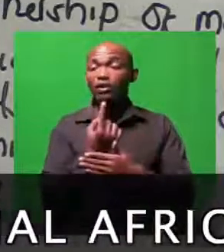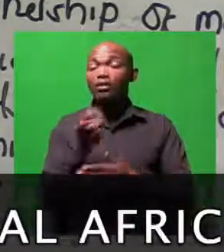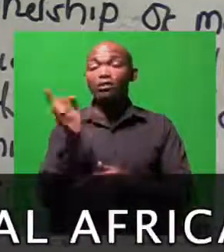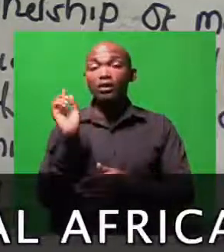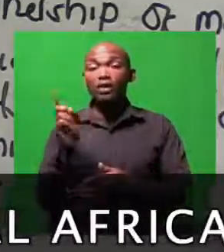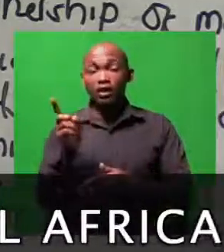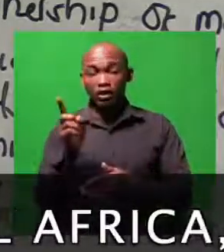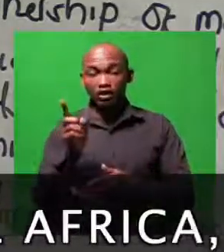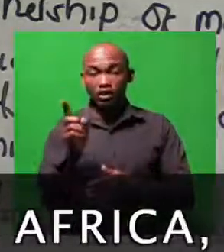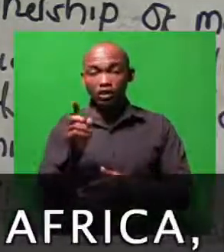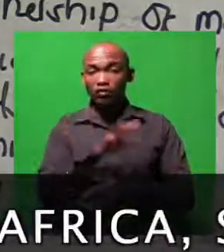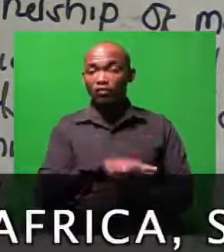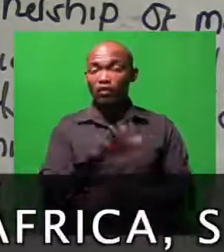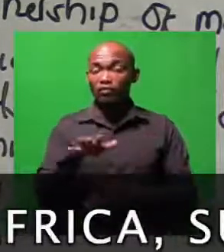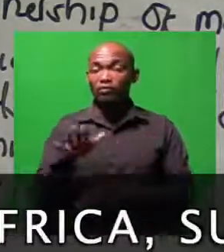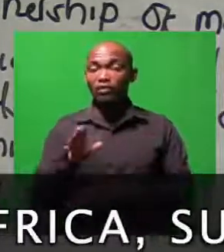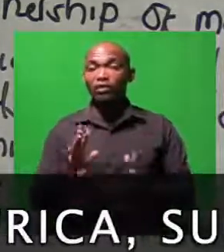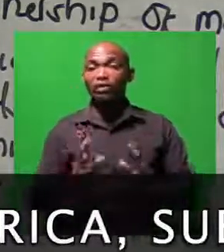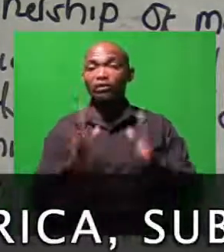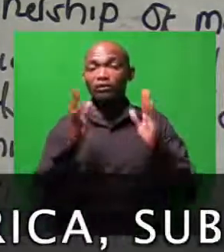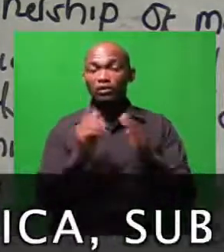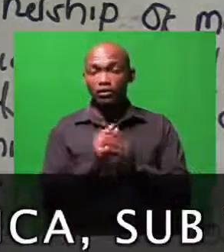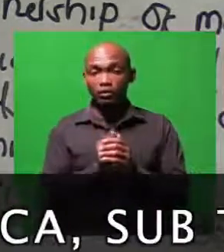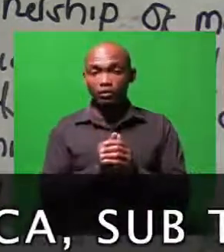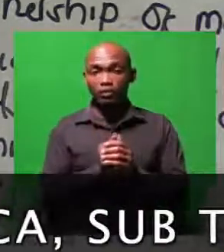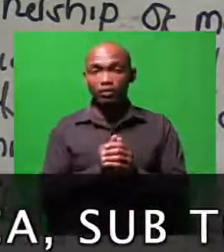the nature of the environment you live.